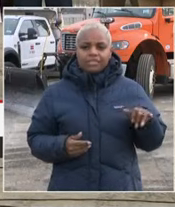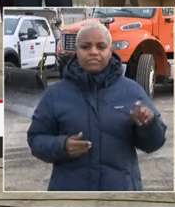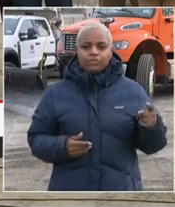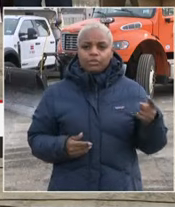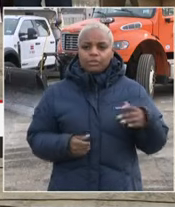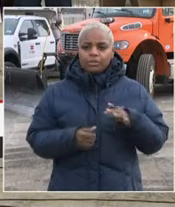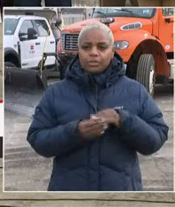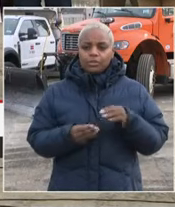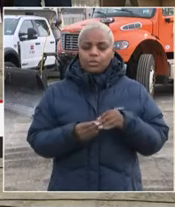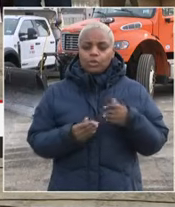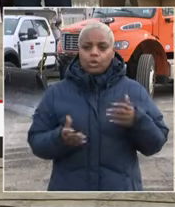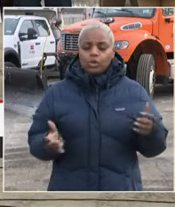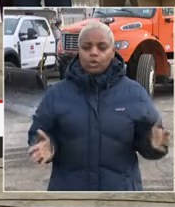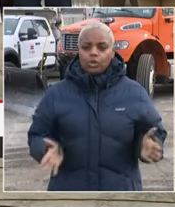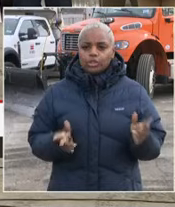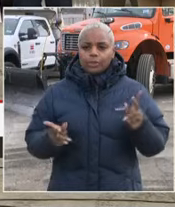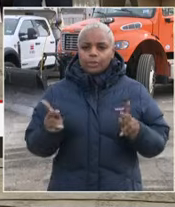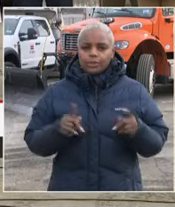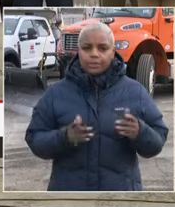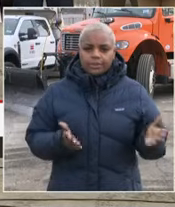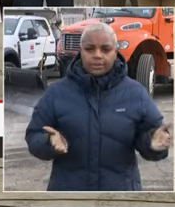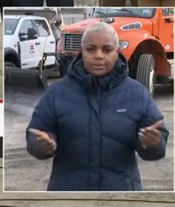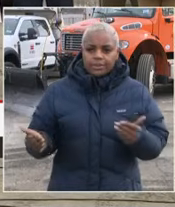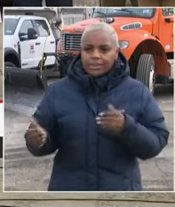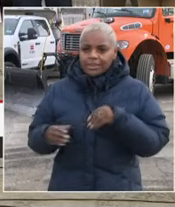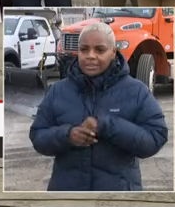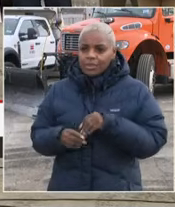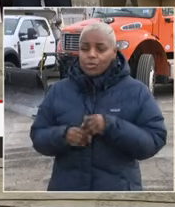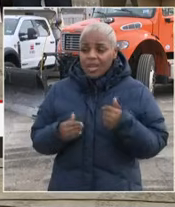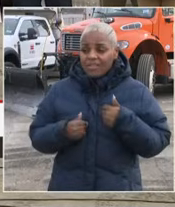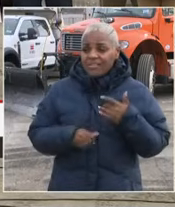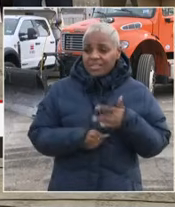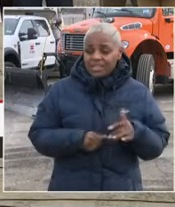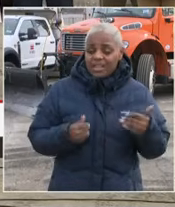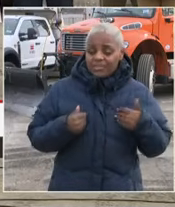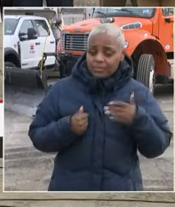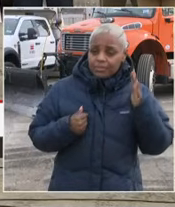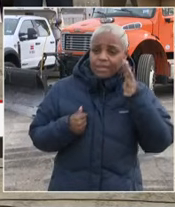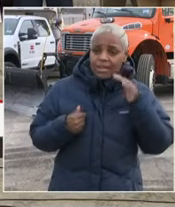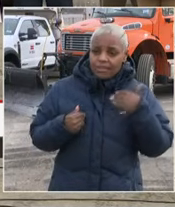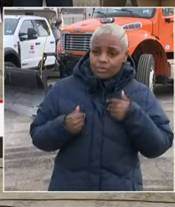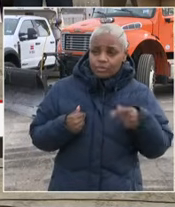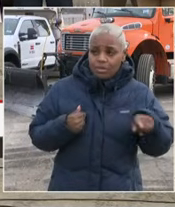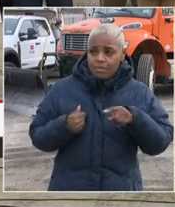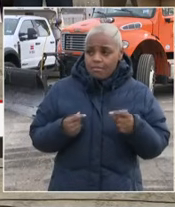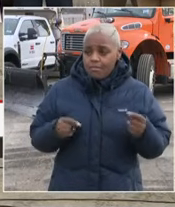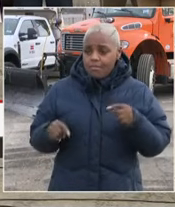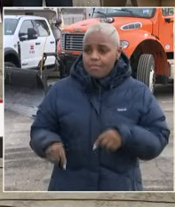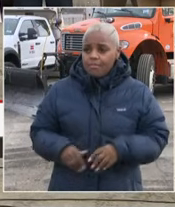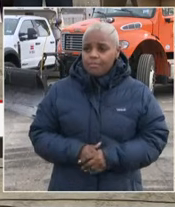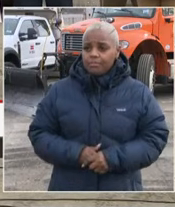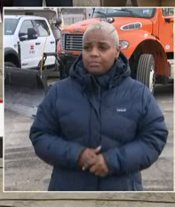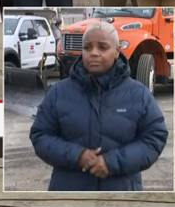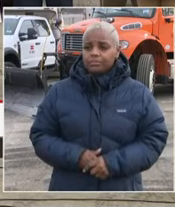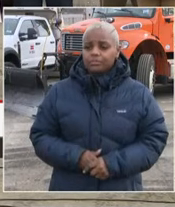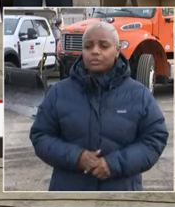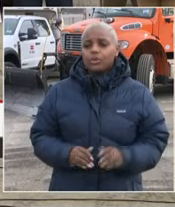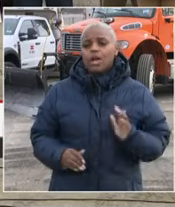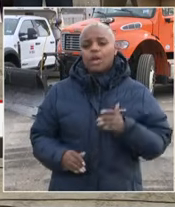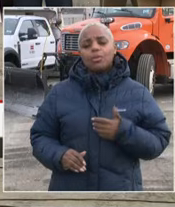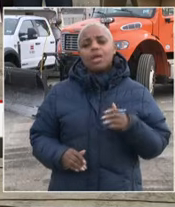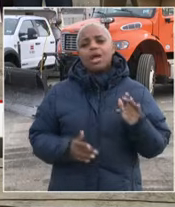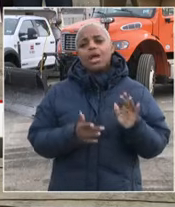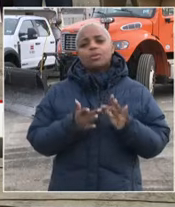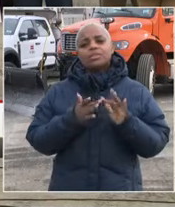in. We have space for anyone who needs to come in. Our outreach teams have been working overtime since